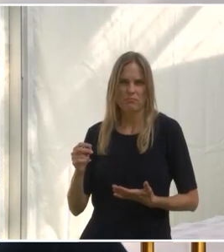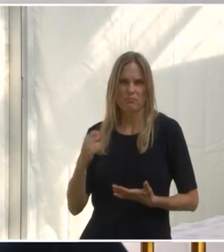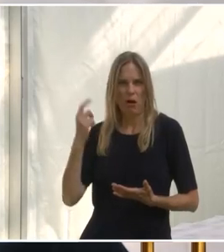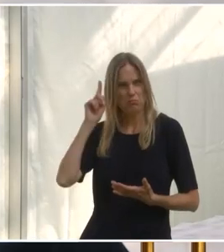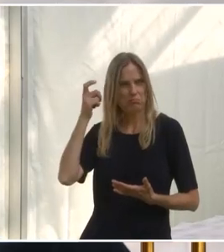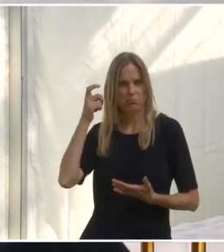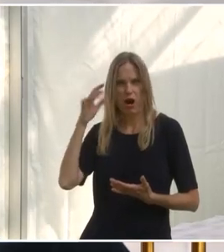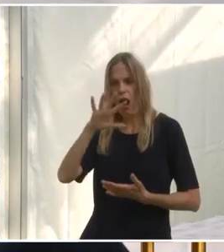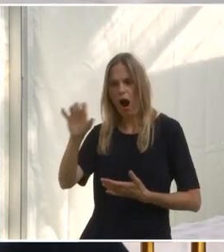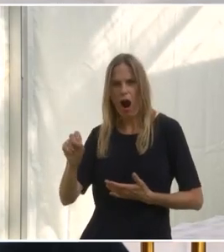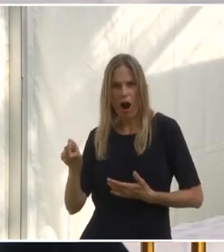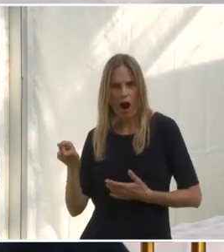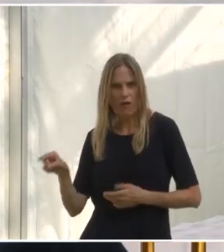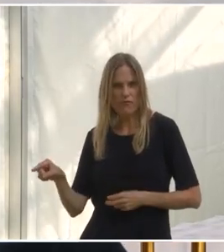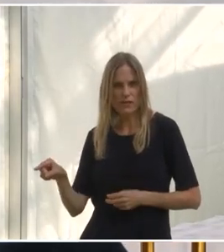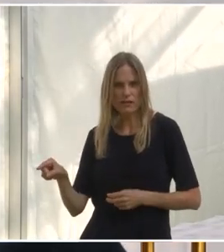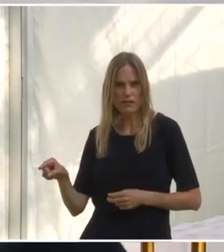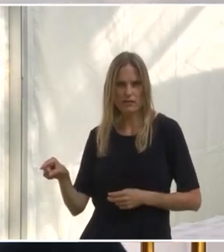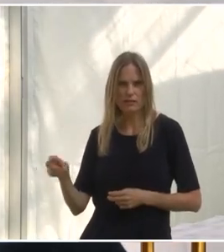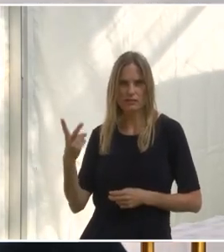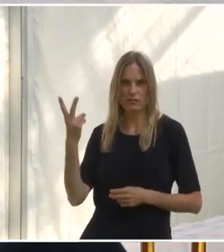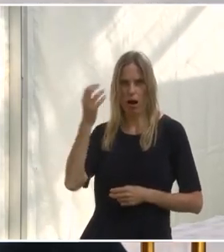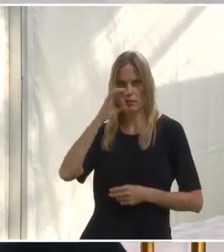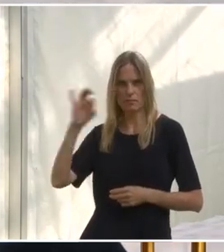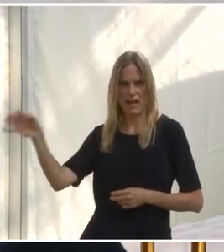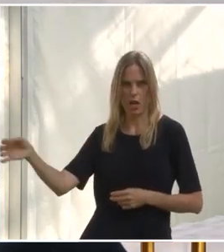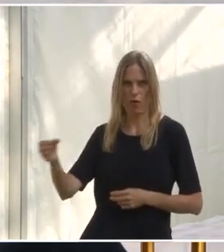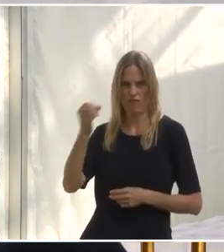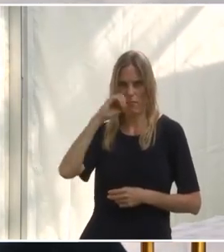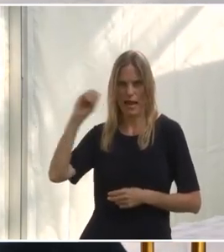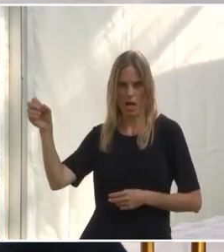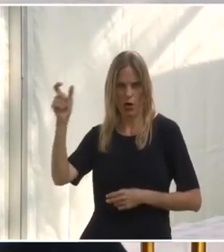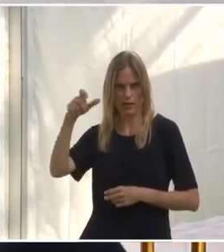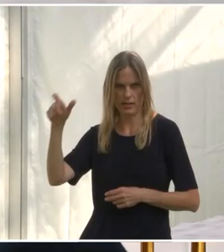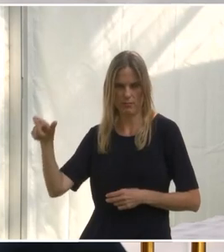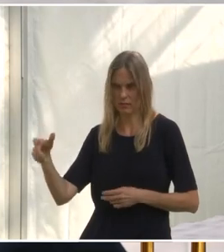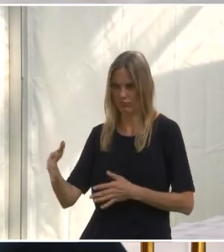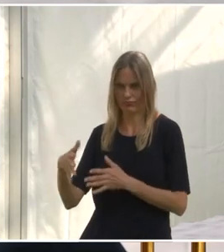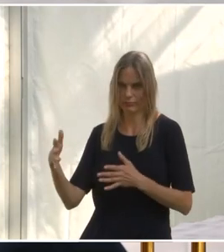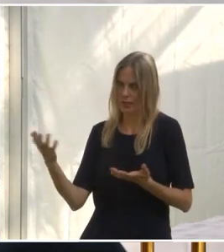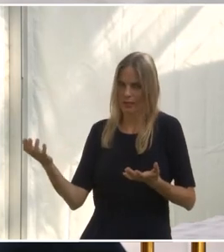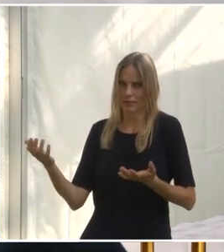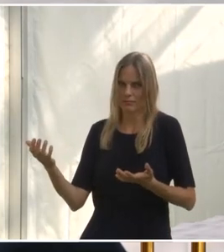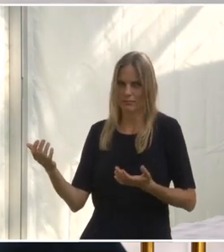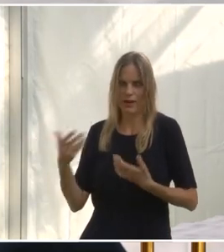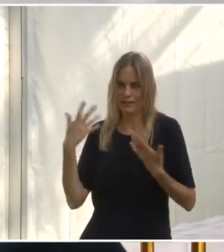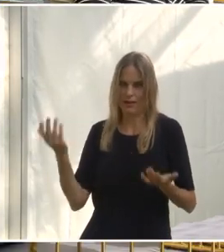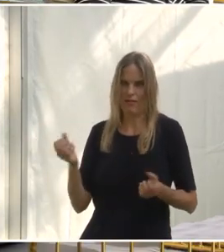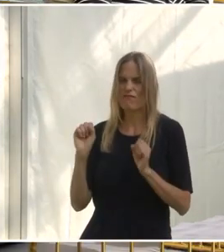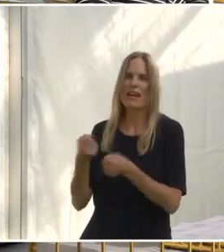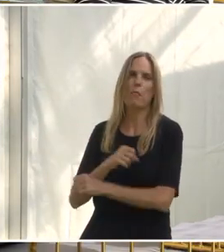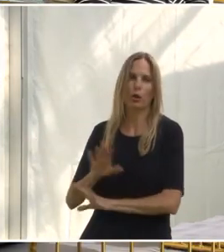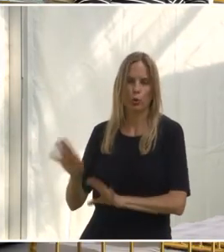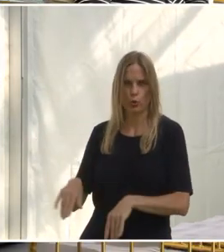Africa, having now 2 billion people, soon 4 billion people. So it's impossible. So in that sense, it is a